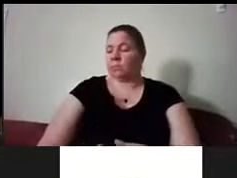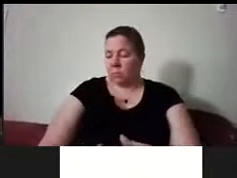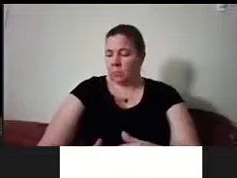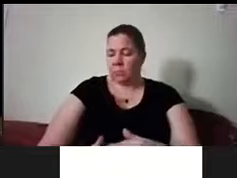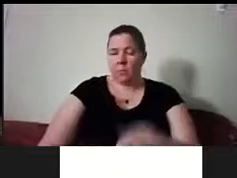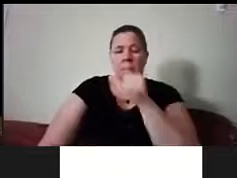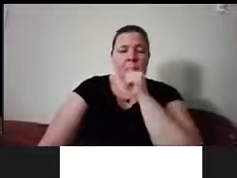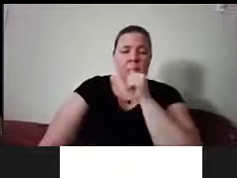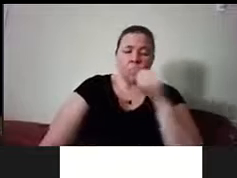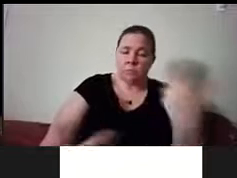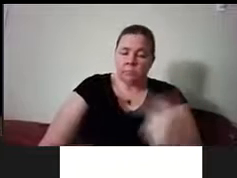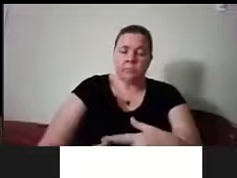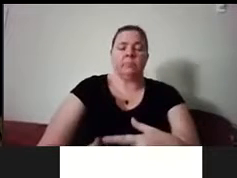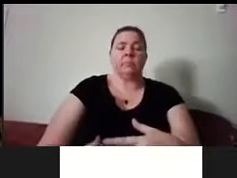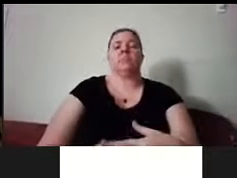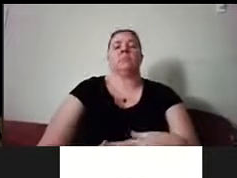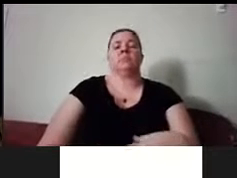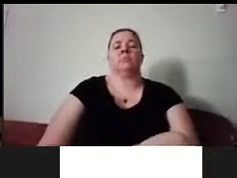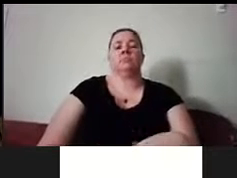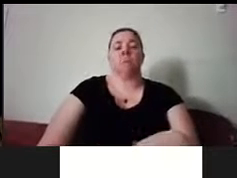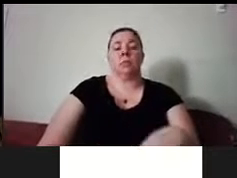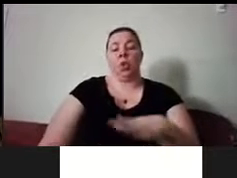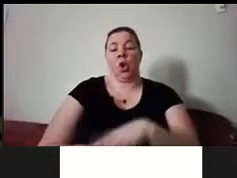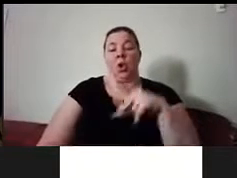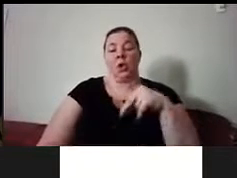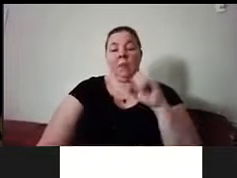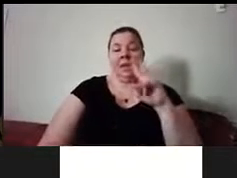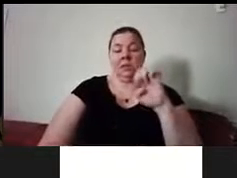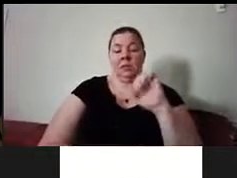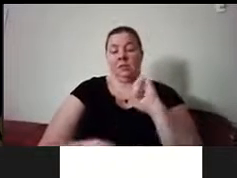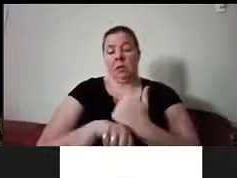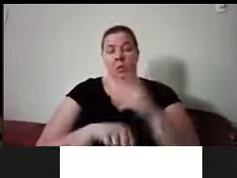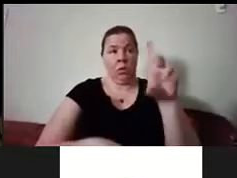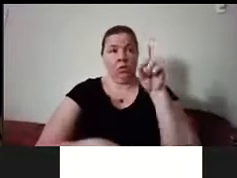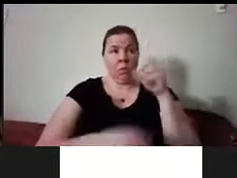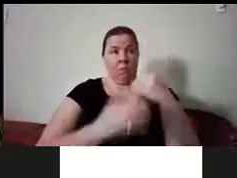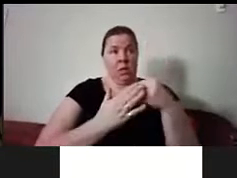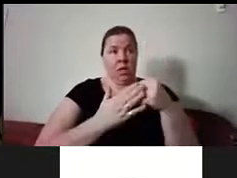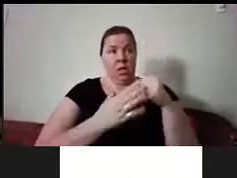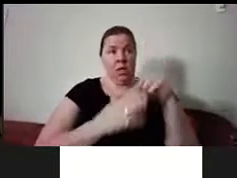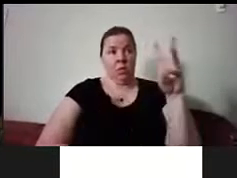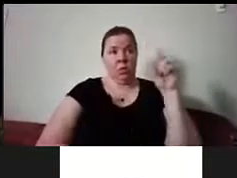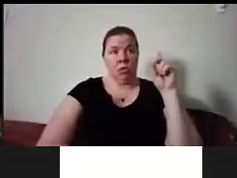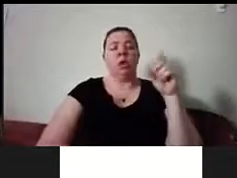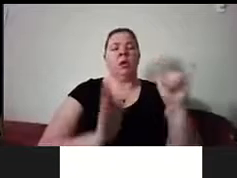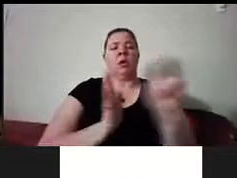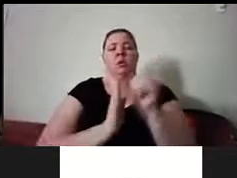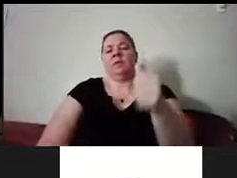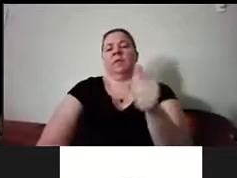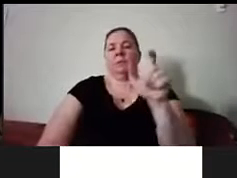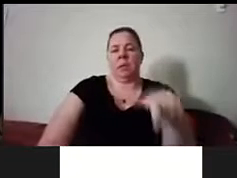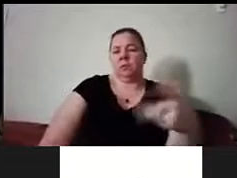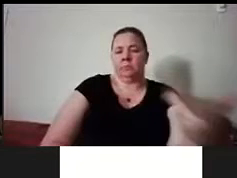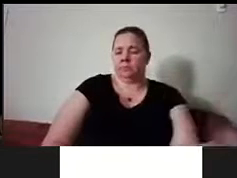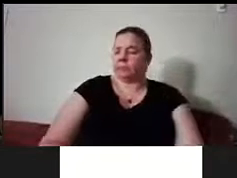password. And then when Onpassive launches and you get to start withdrawing money, you're gonna have to identify yourself at that